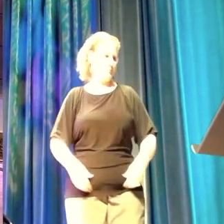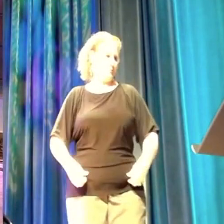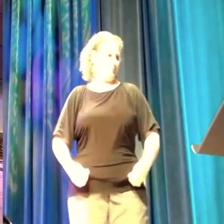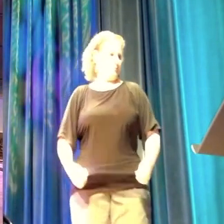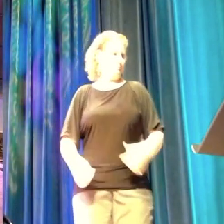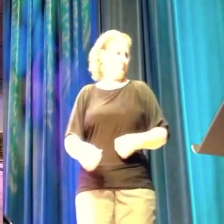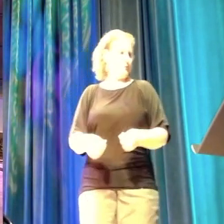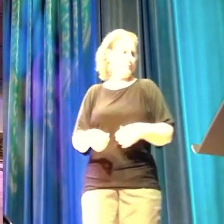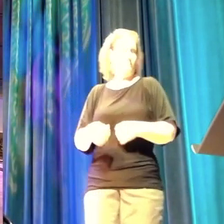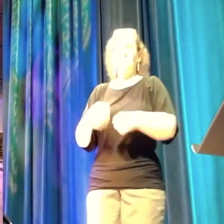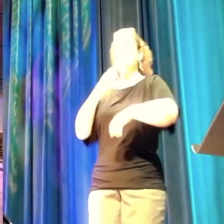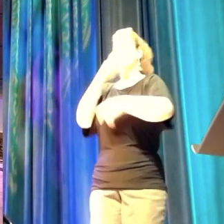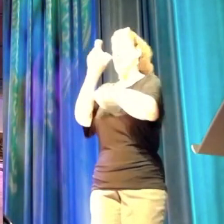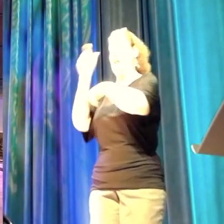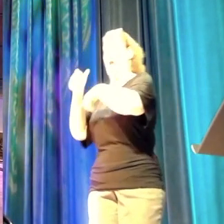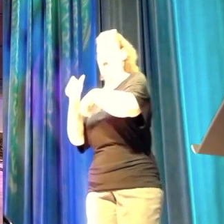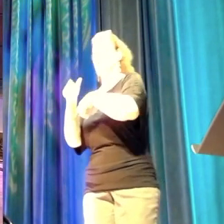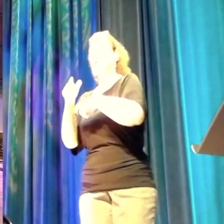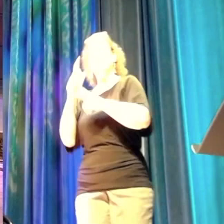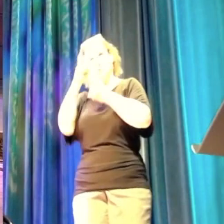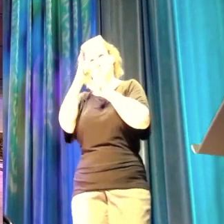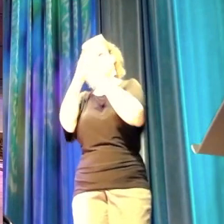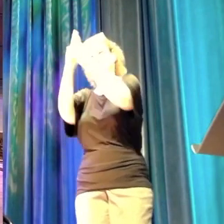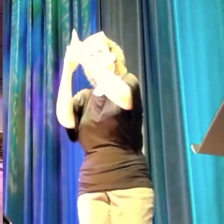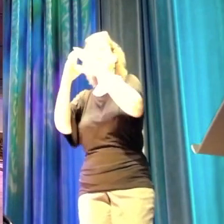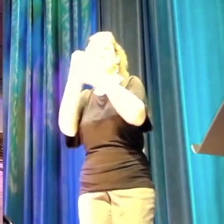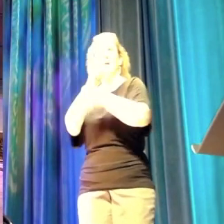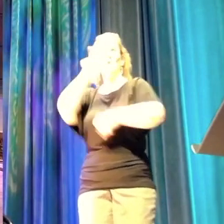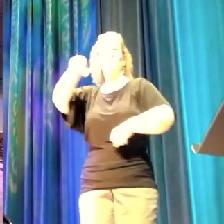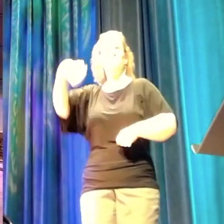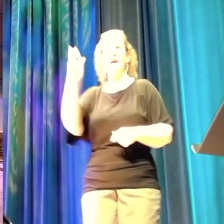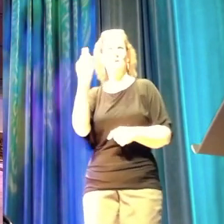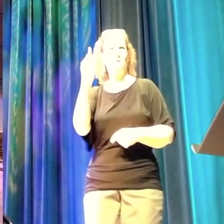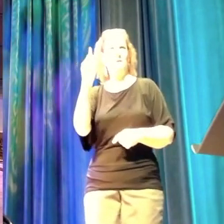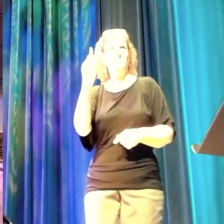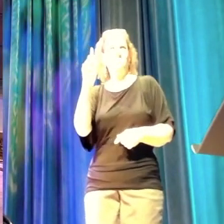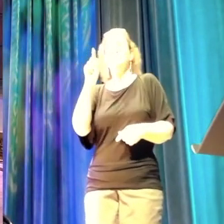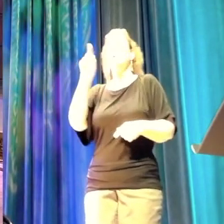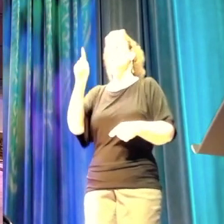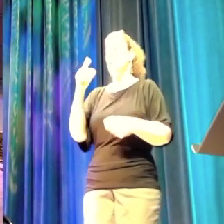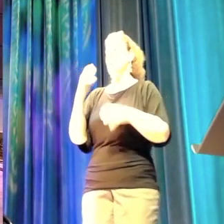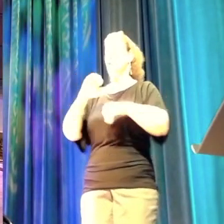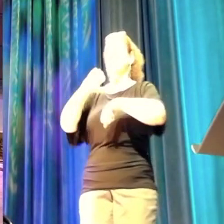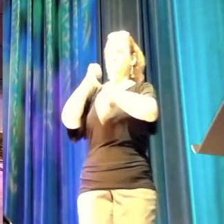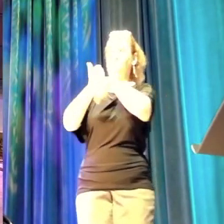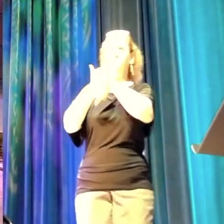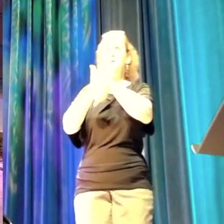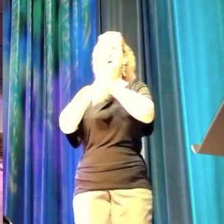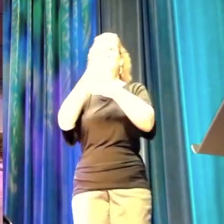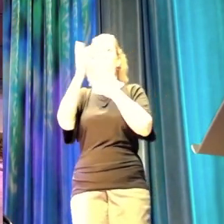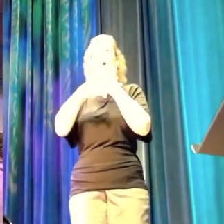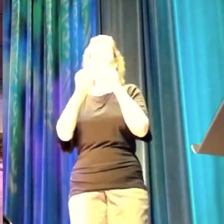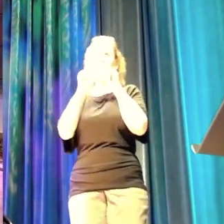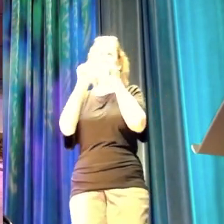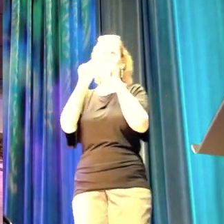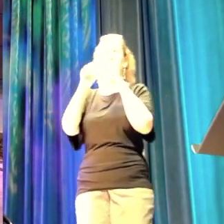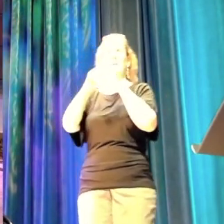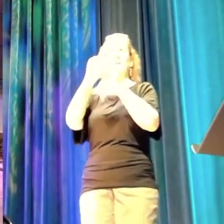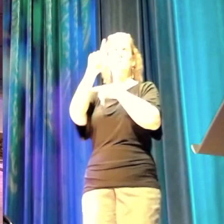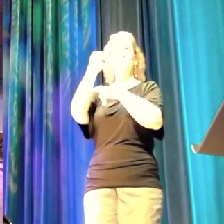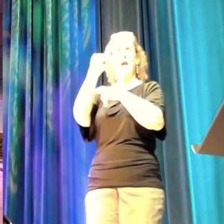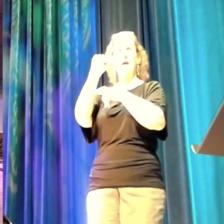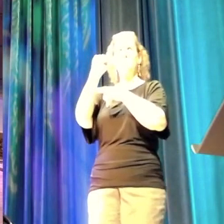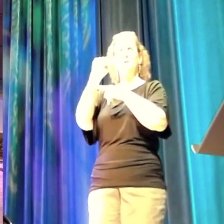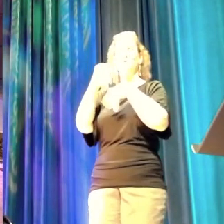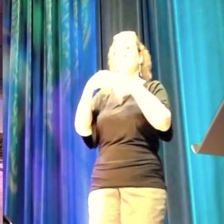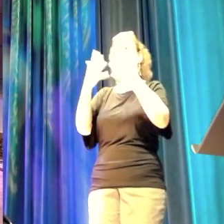For those who didn't have to, she went forward to pursue a doctorate so that she could get a program continued in Alabama to provide